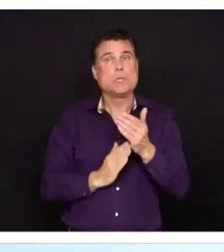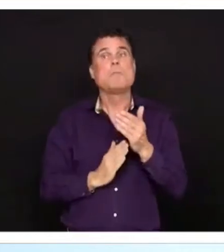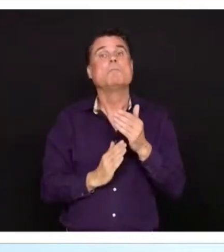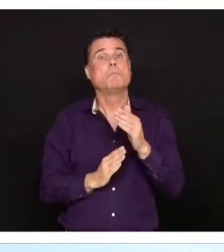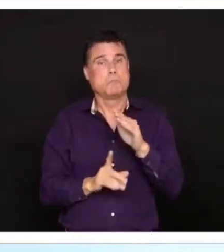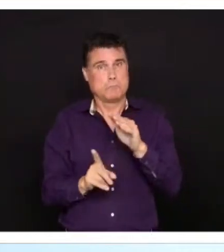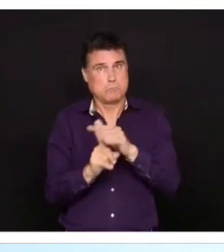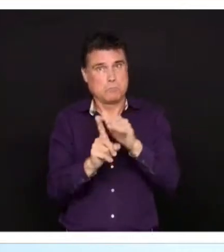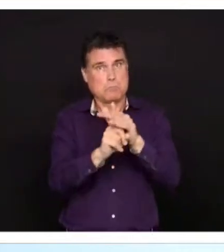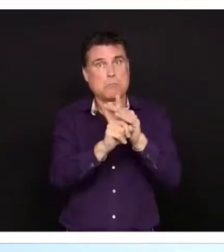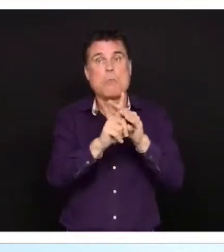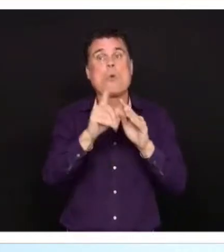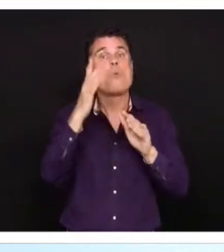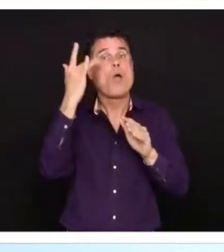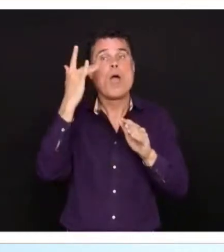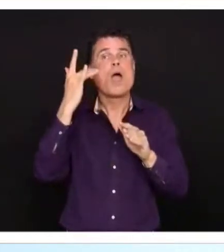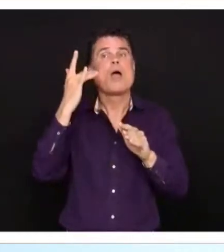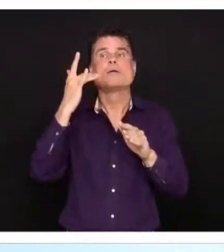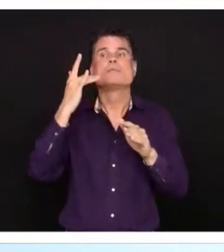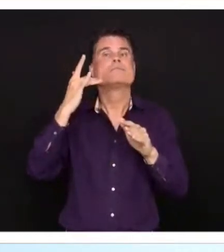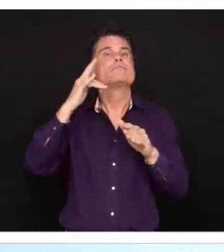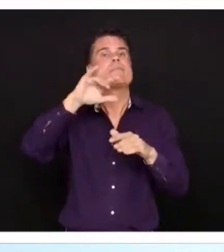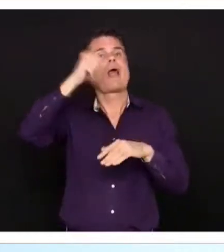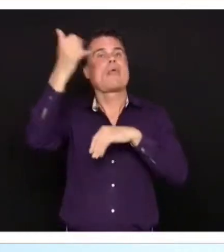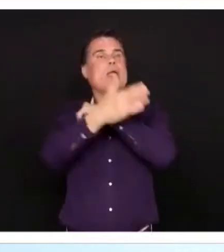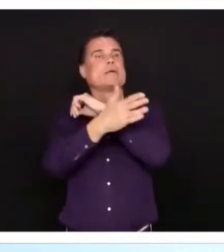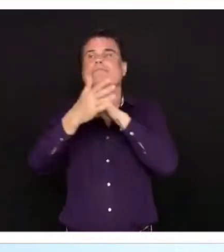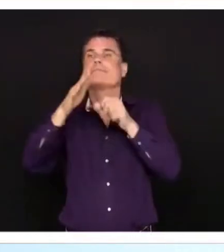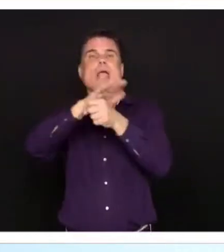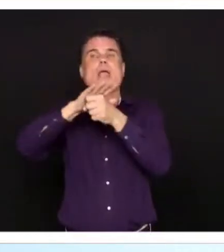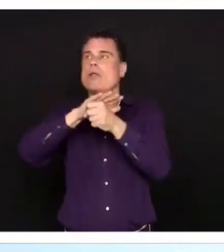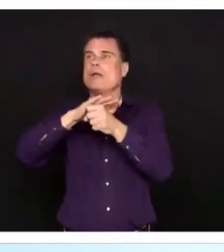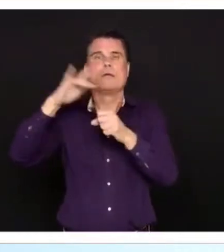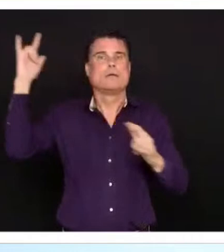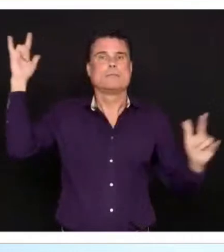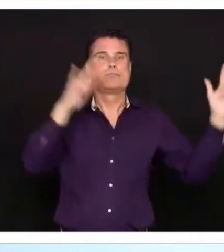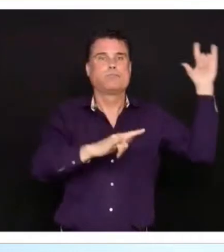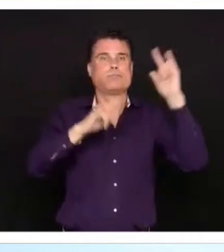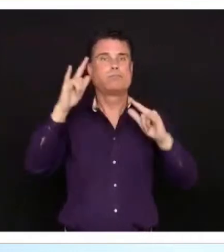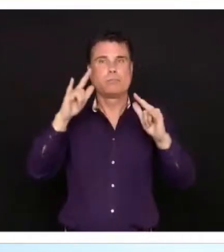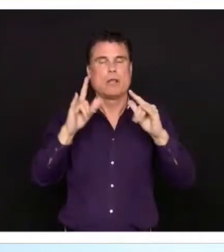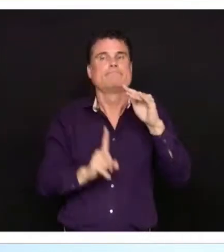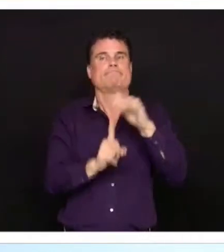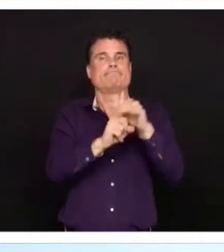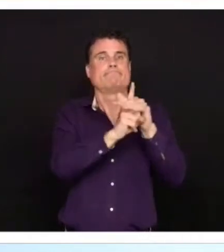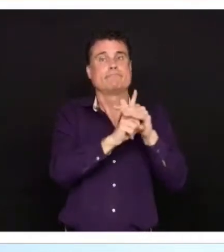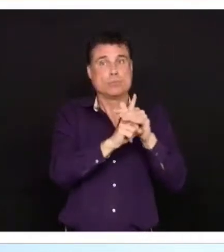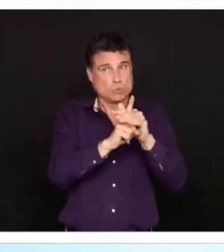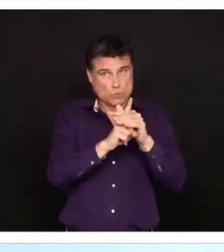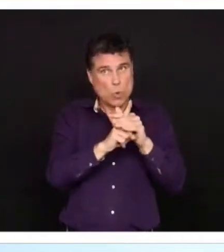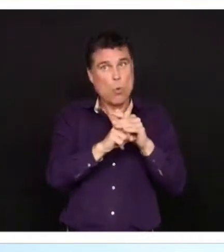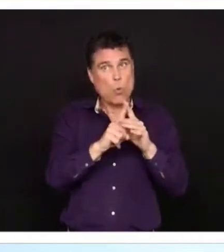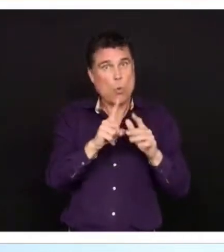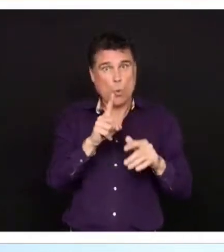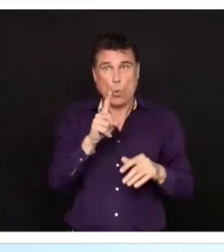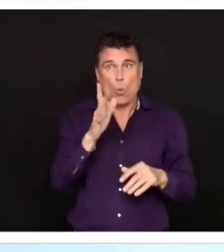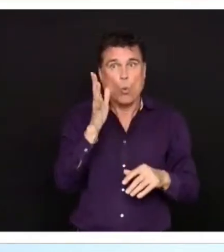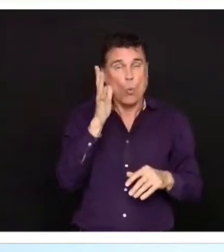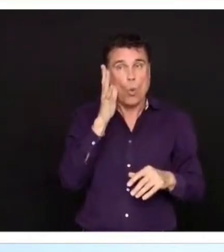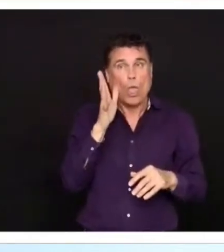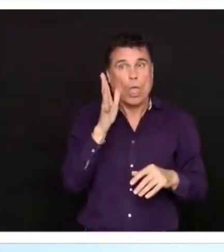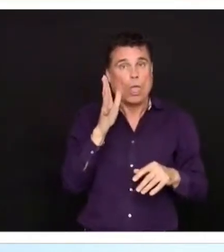So this is a model. So all of it is gives us some ideas of the things that could happen. And really what we're looking